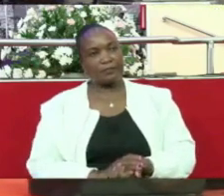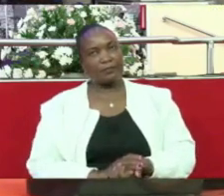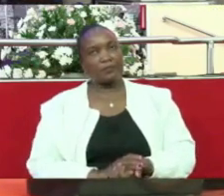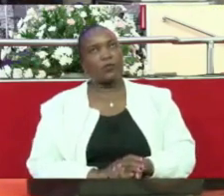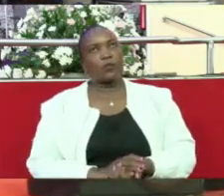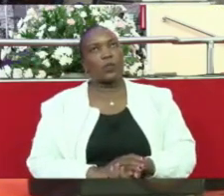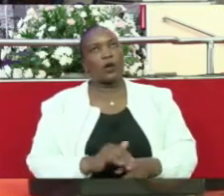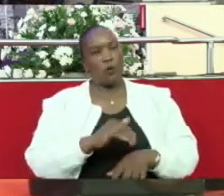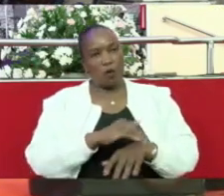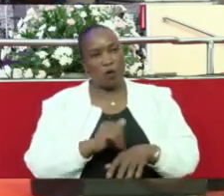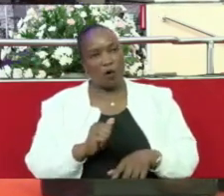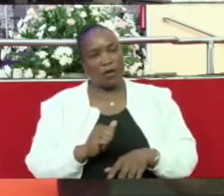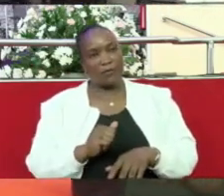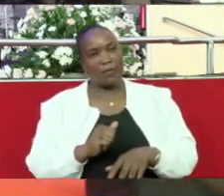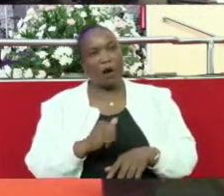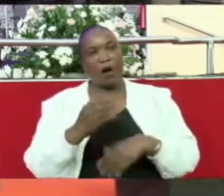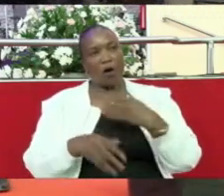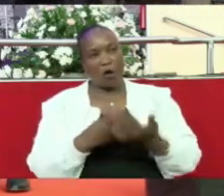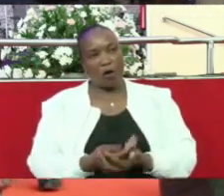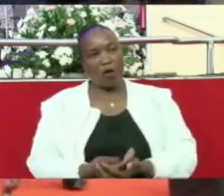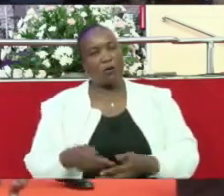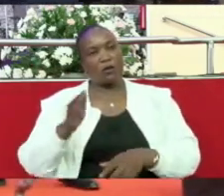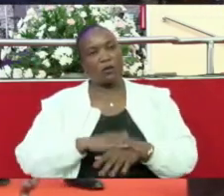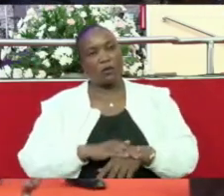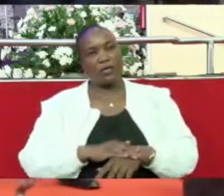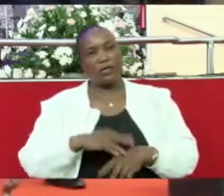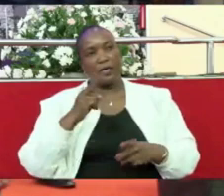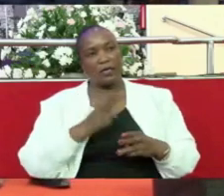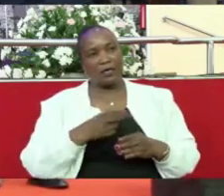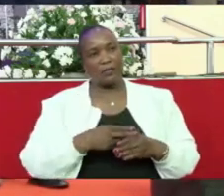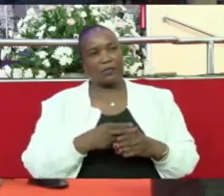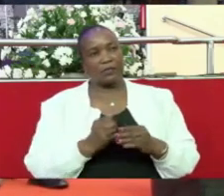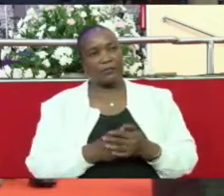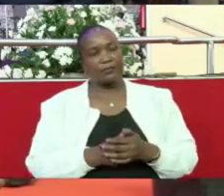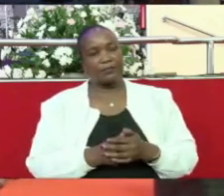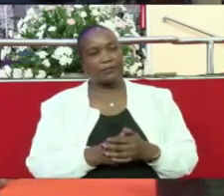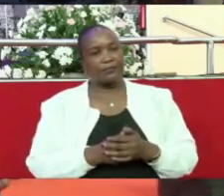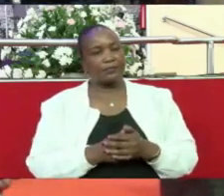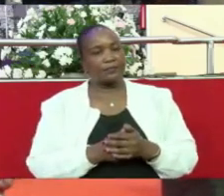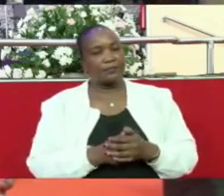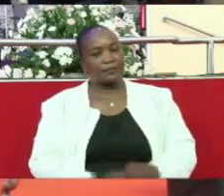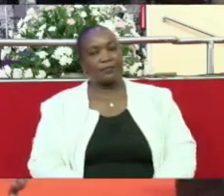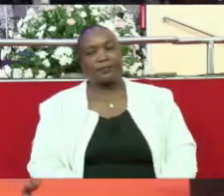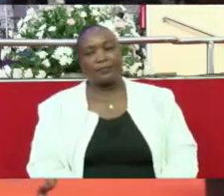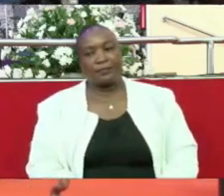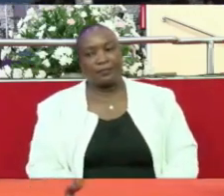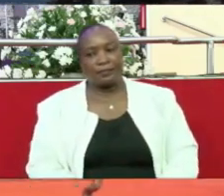Rapha. Because you involved Him in your healing. And so He can carry you along the